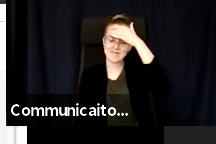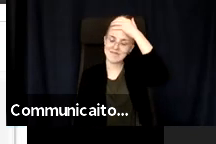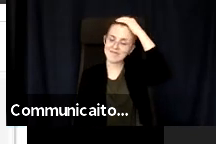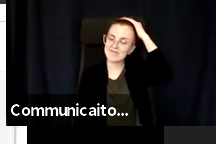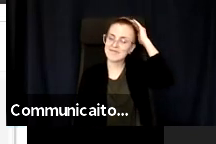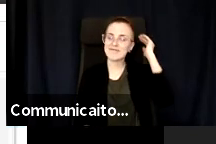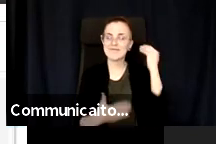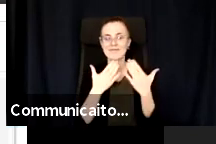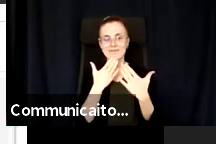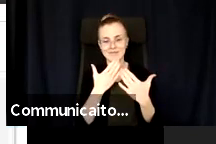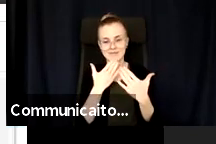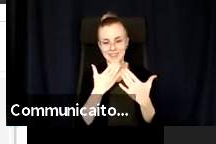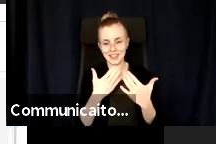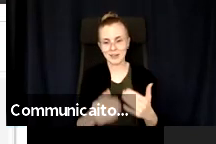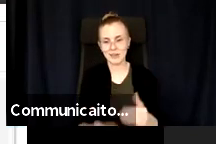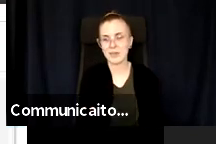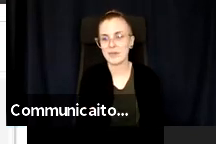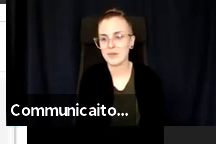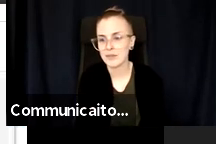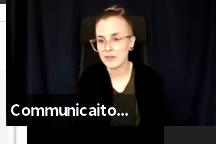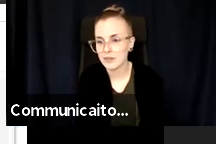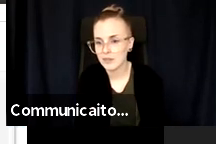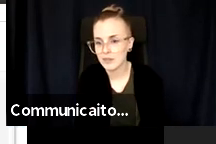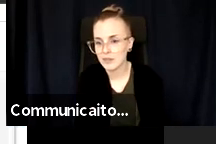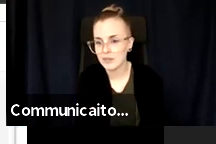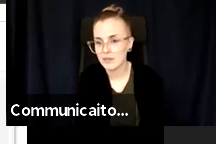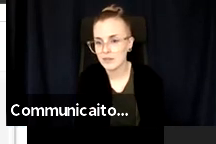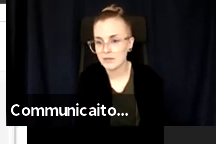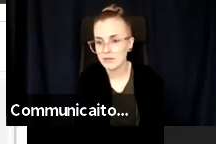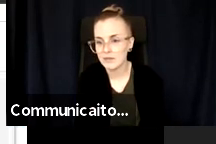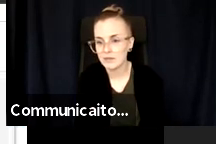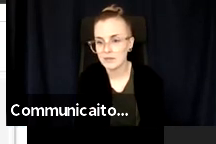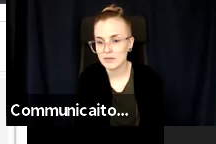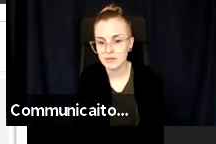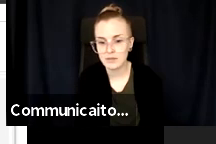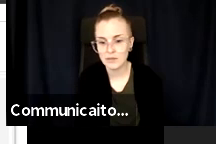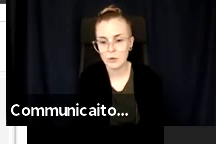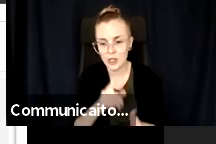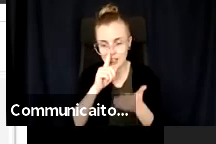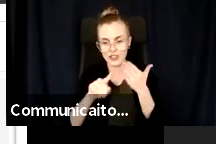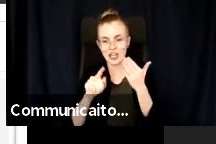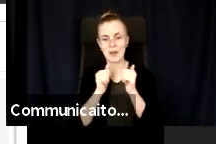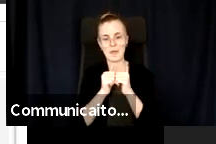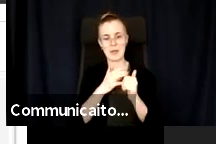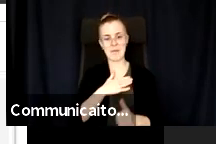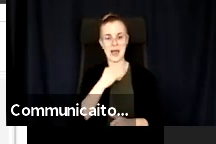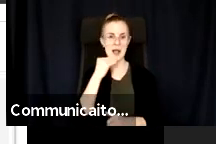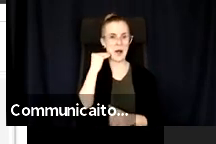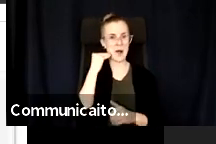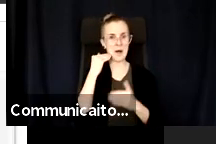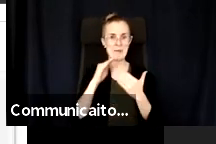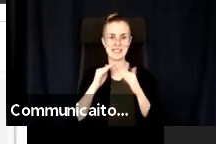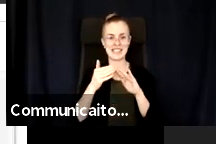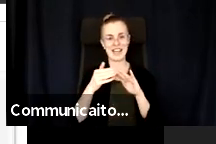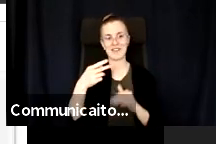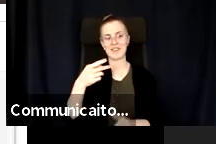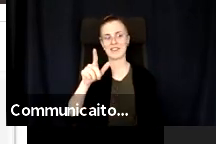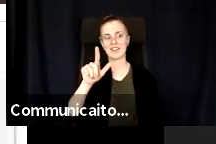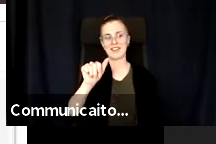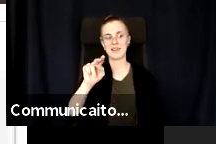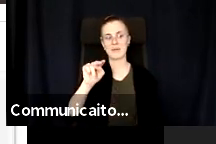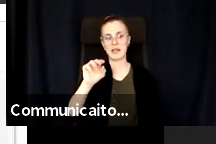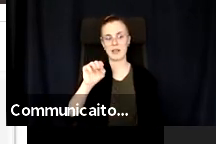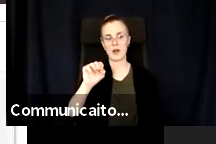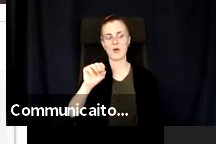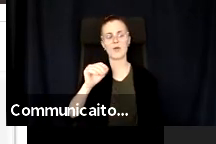the Metroplex again to Collin County and check in with my old hometown, Plano, Texas. Ms. Julie Espinosa.